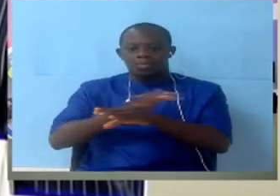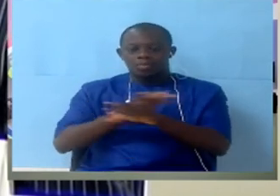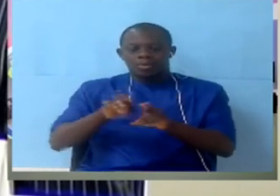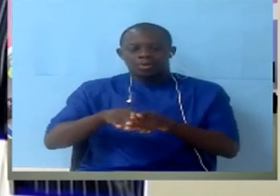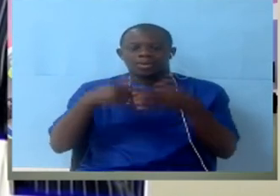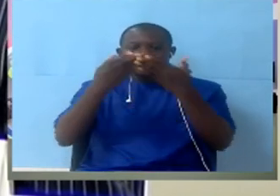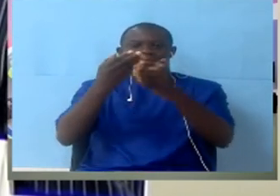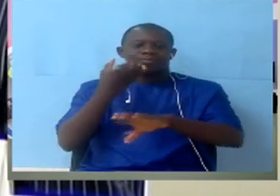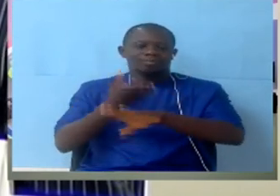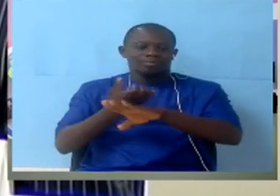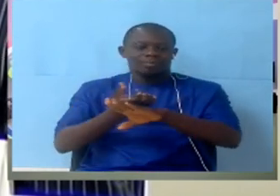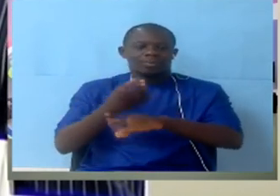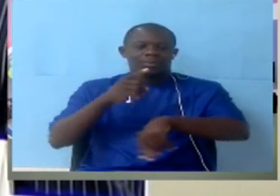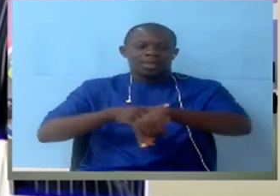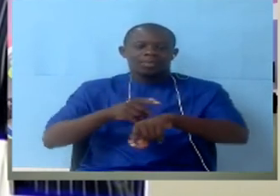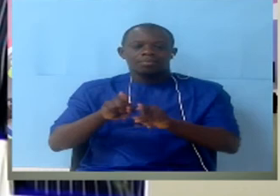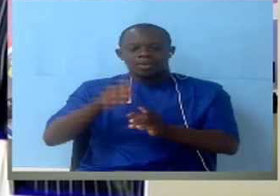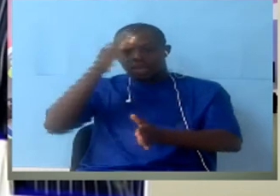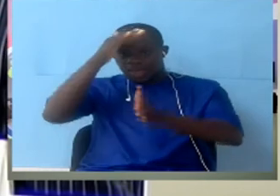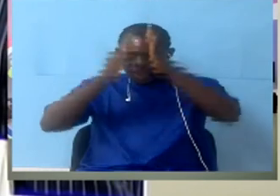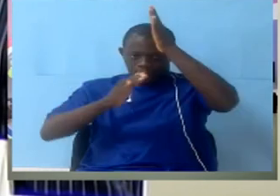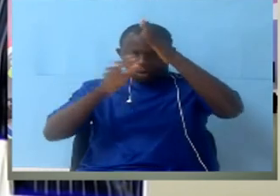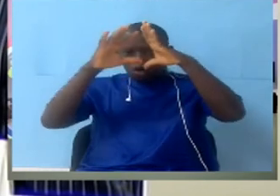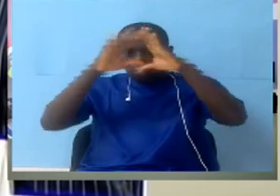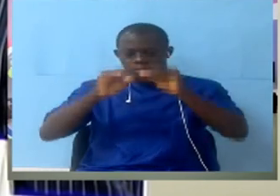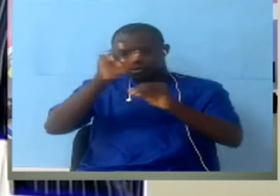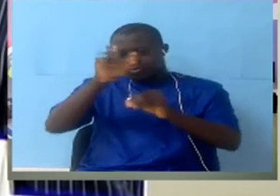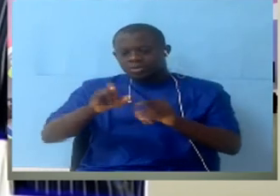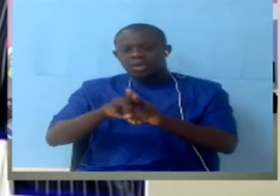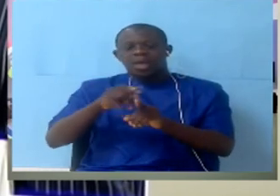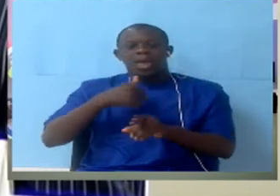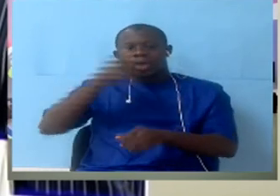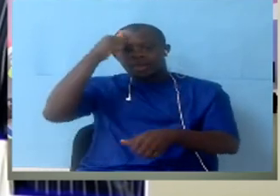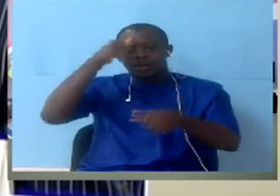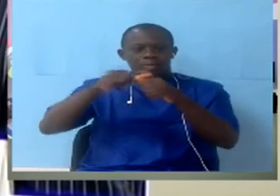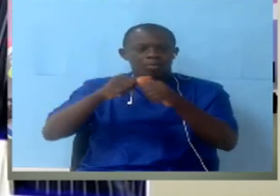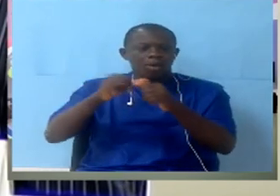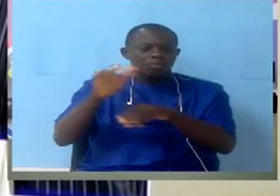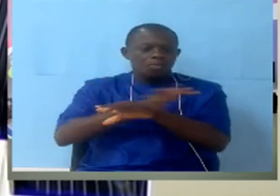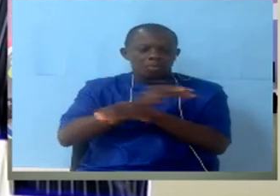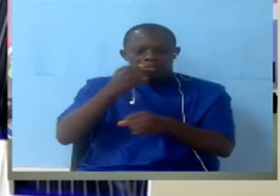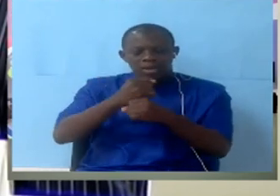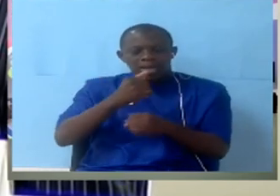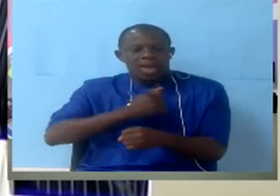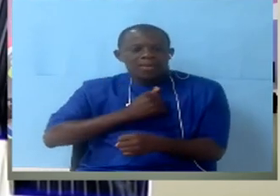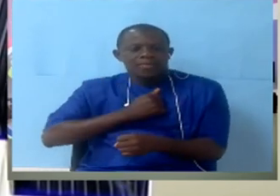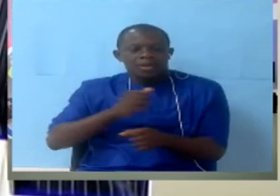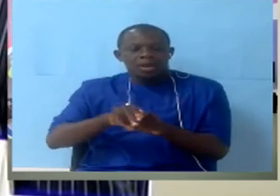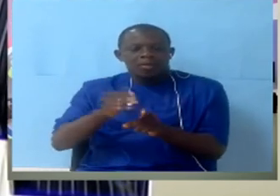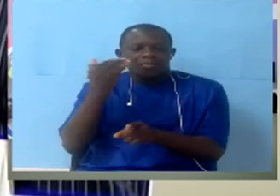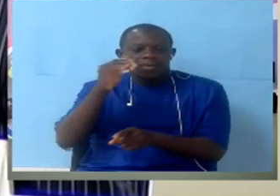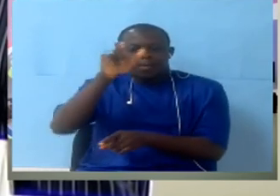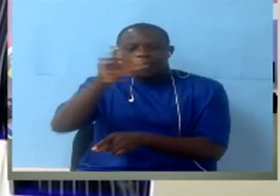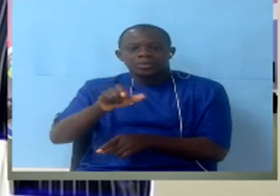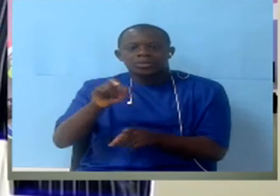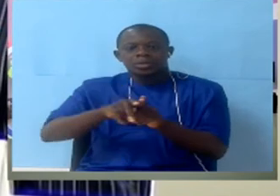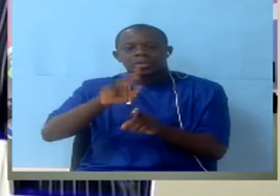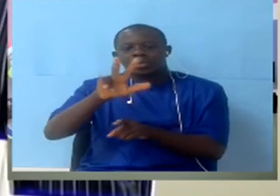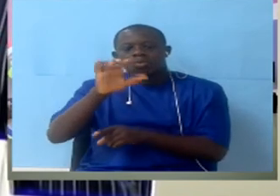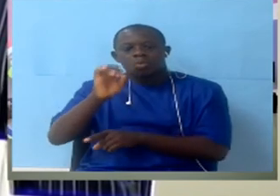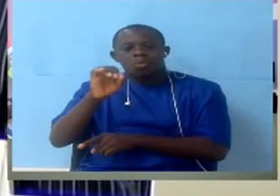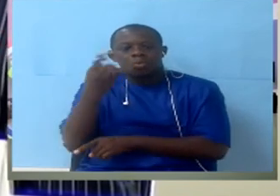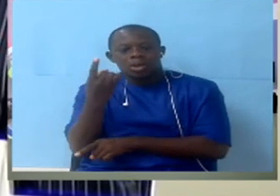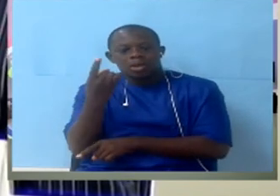tough time as a military officer as I could recall usually being threatened by ex-jungler WO1